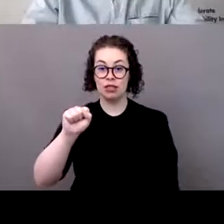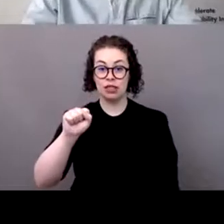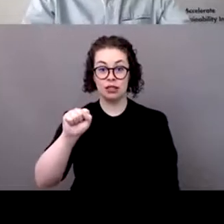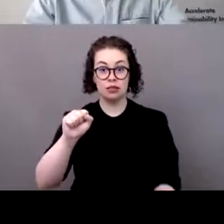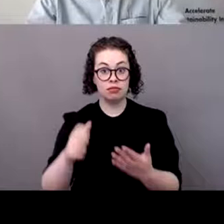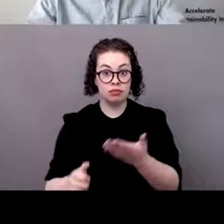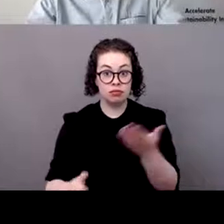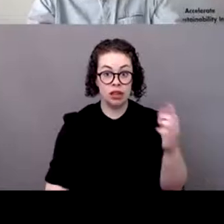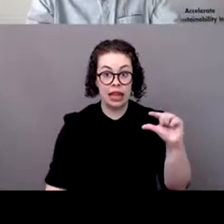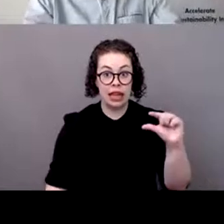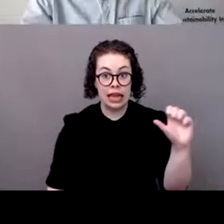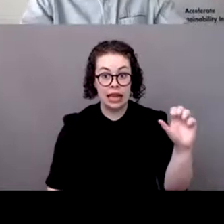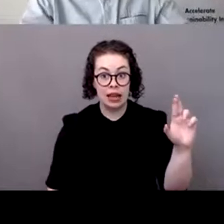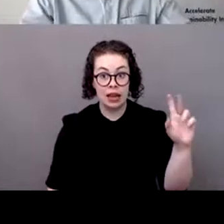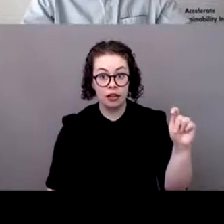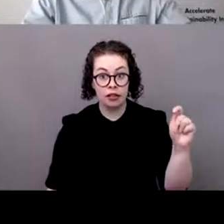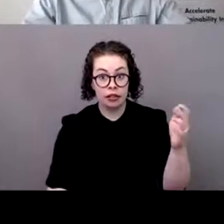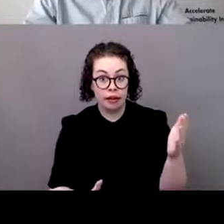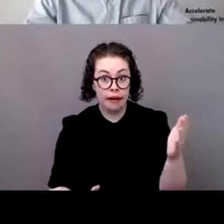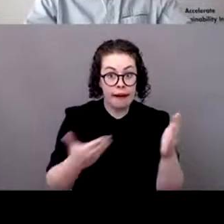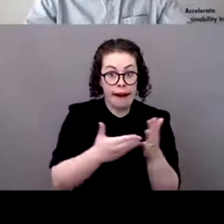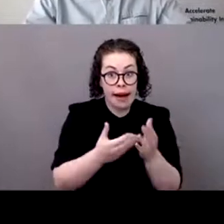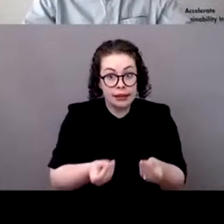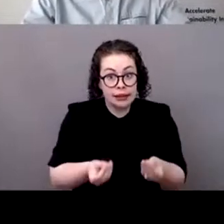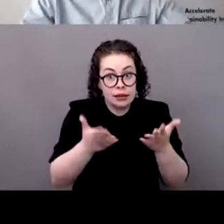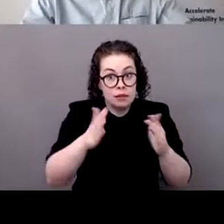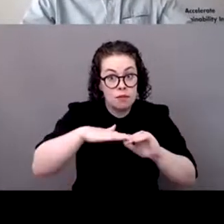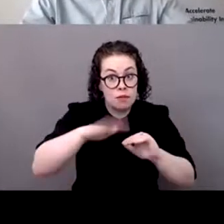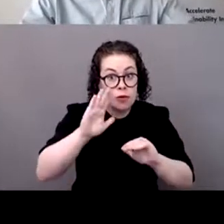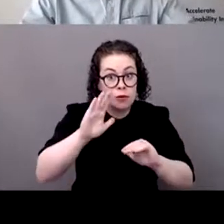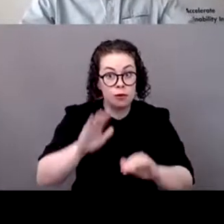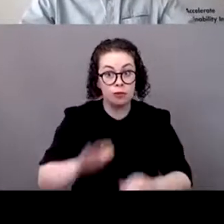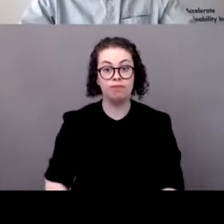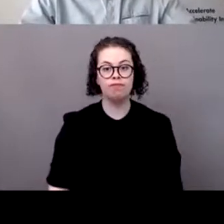Yeah, probably. I would probably say that